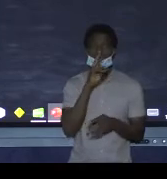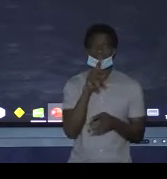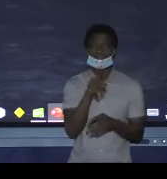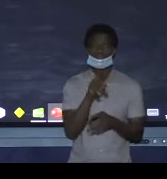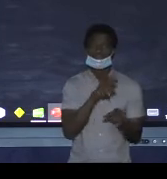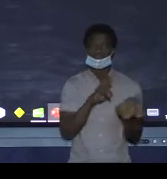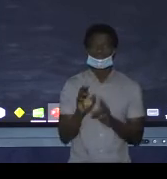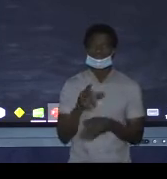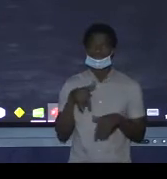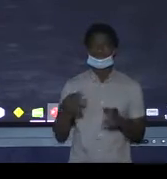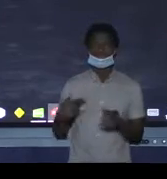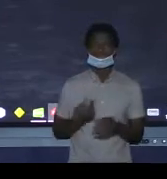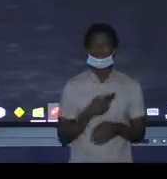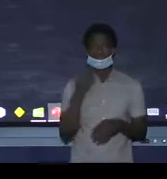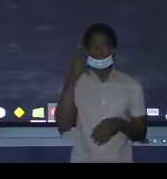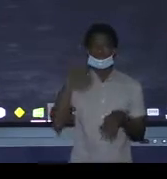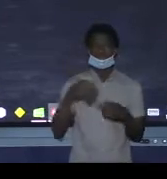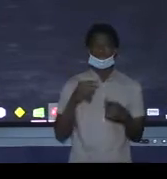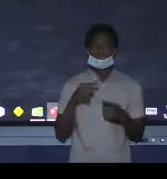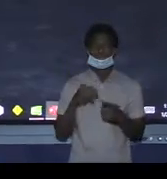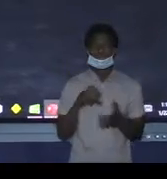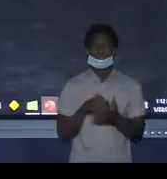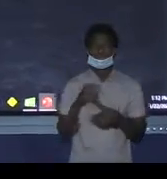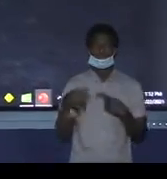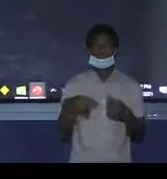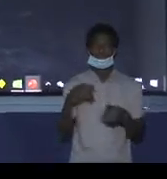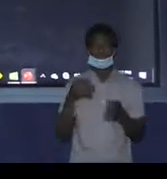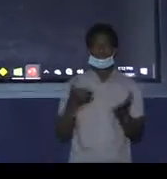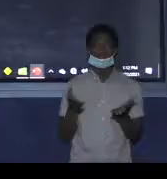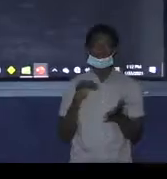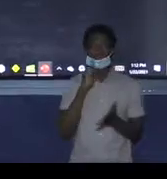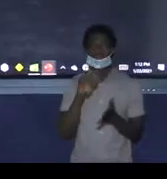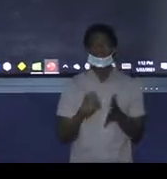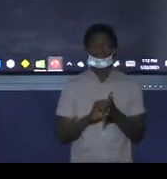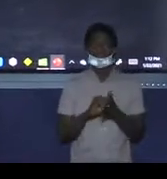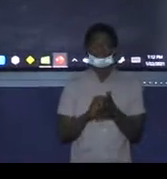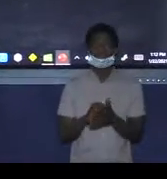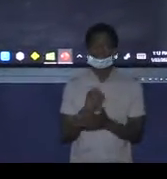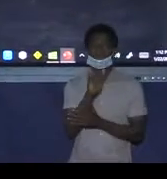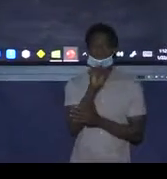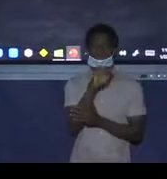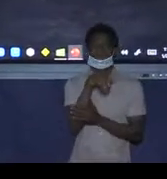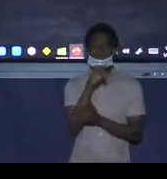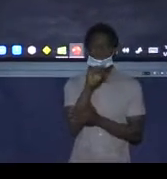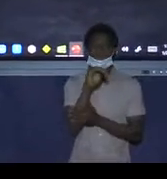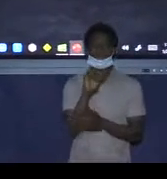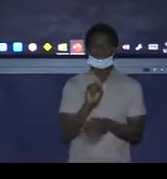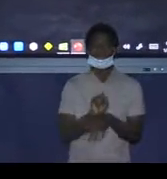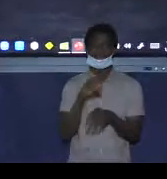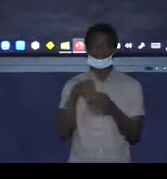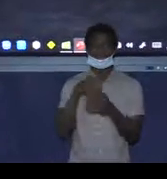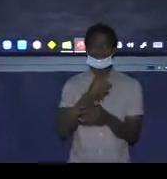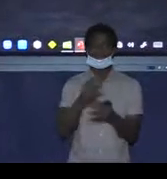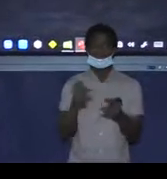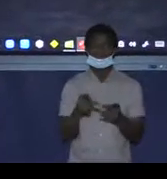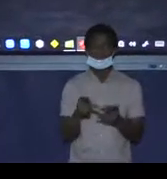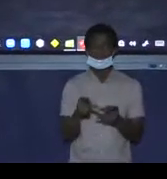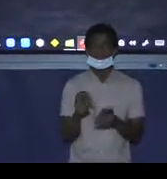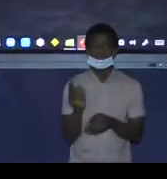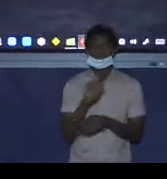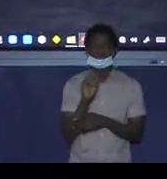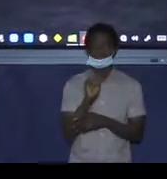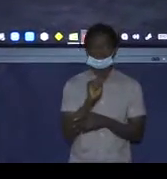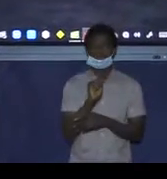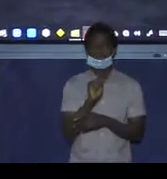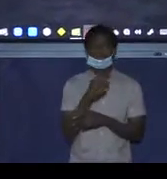you ready? Let's see how it goes. Here's an example. Ajayi works in a place where ships are